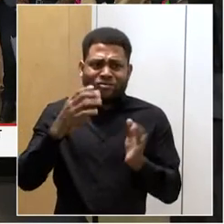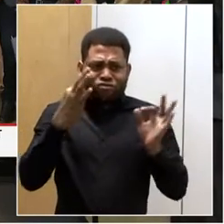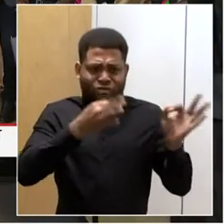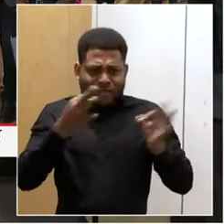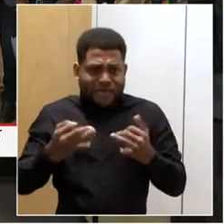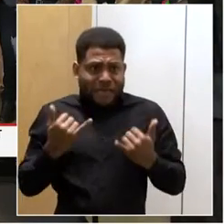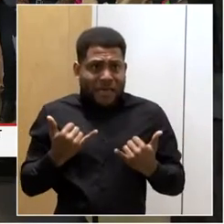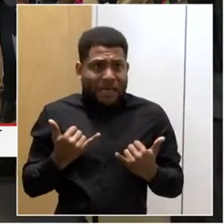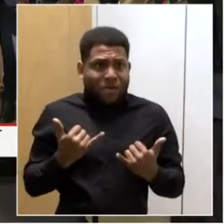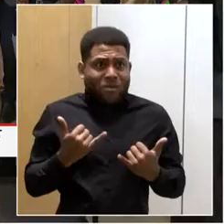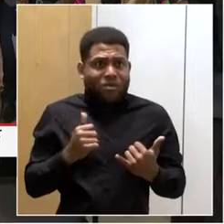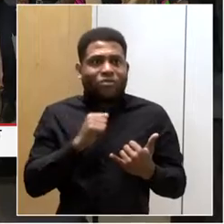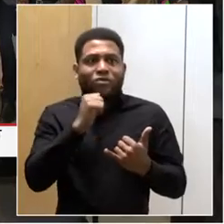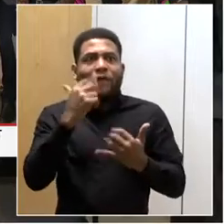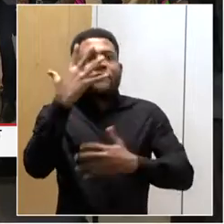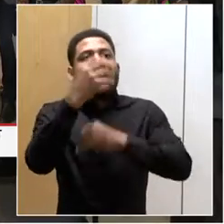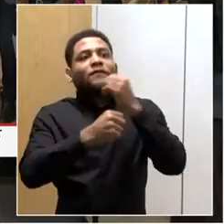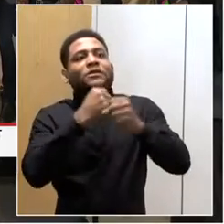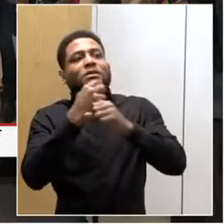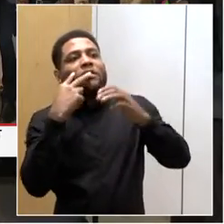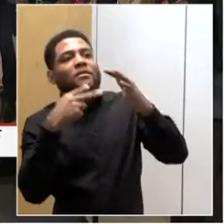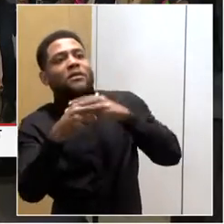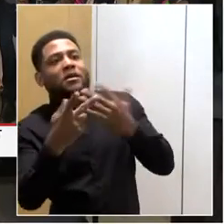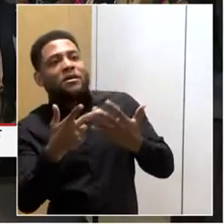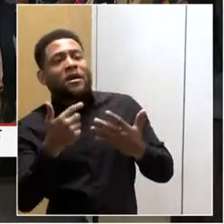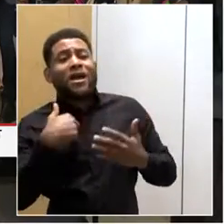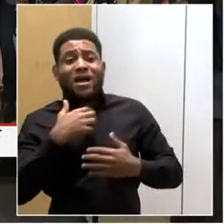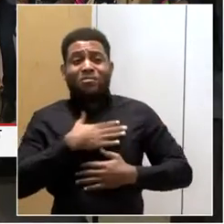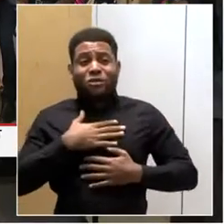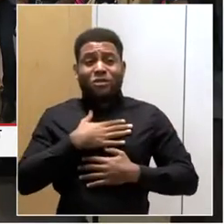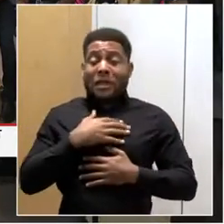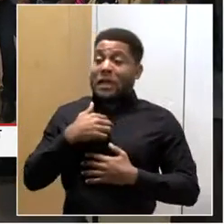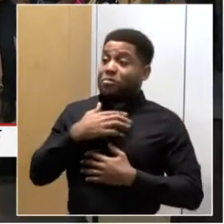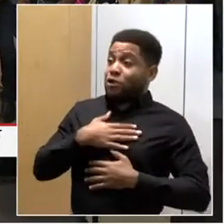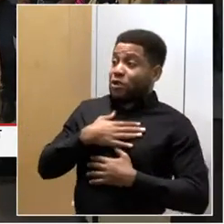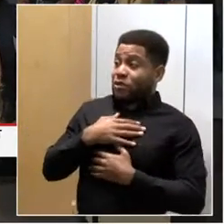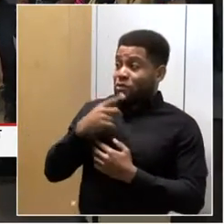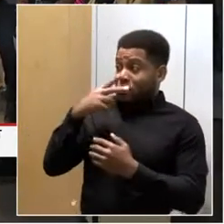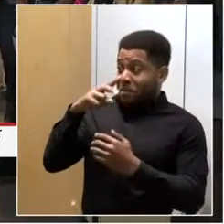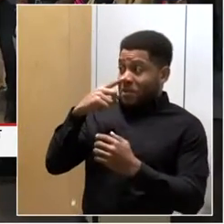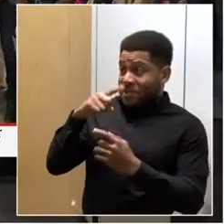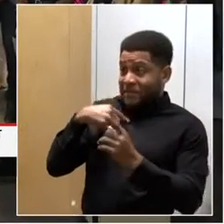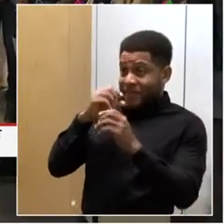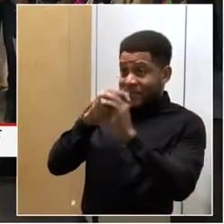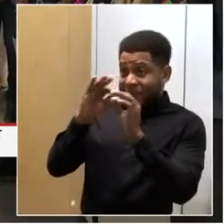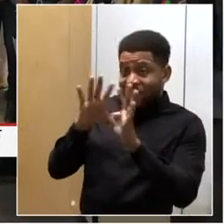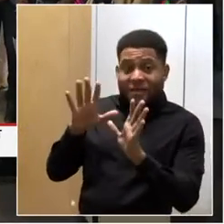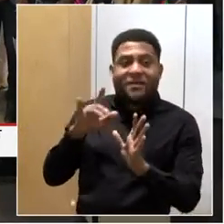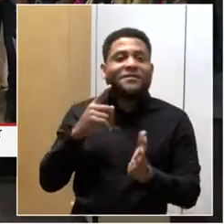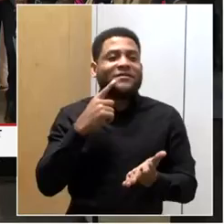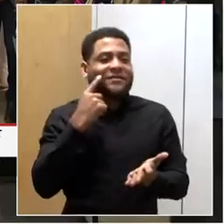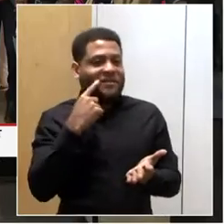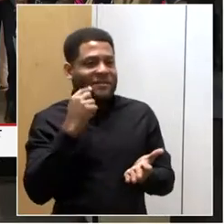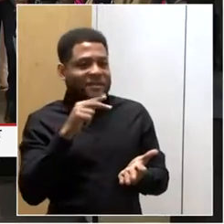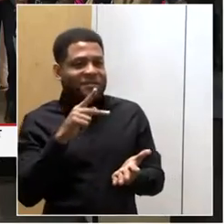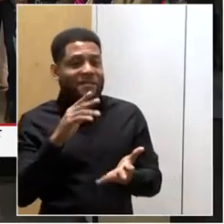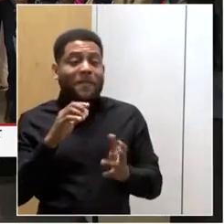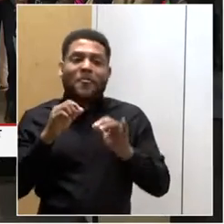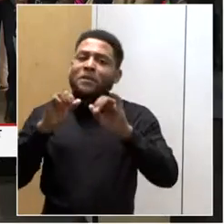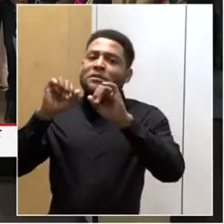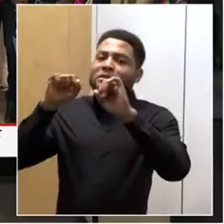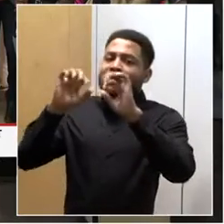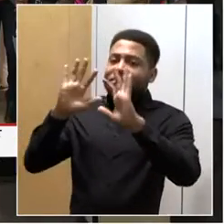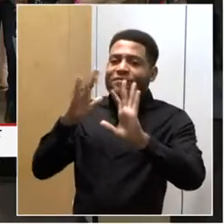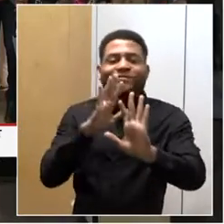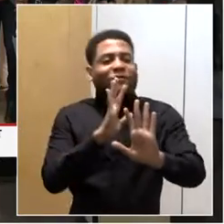now. I appreciate it. Could I just try one more time? Could I just ask a yes or no question? If it